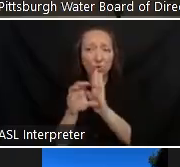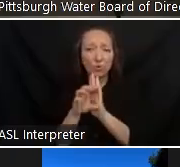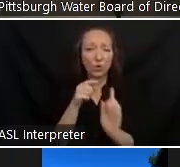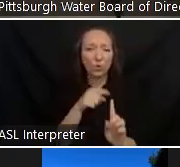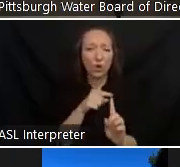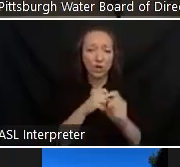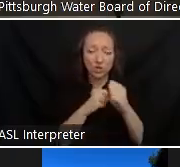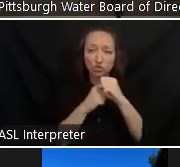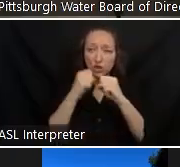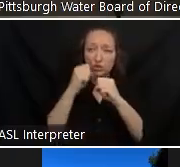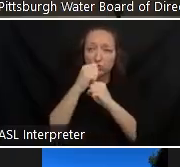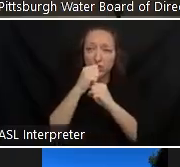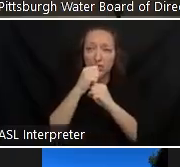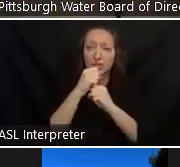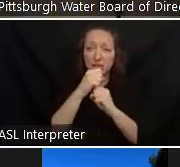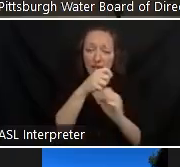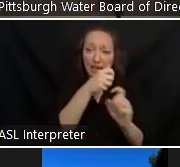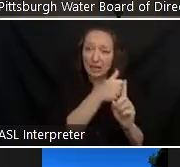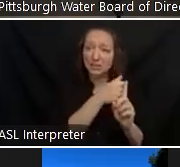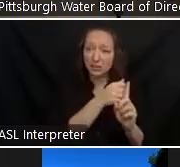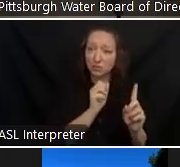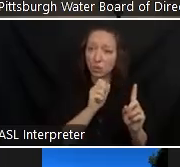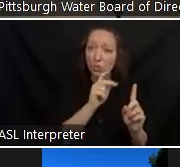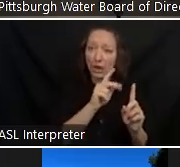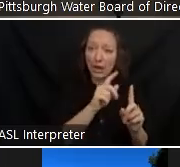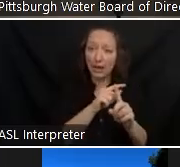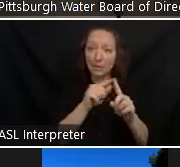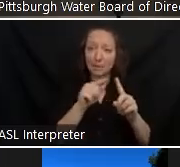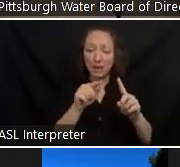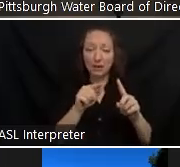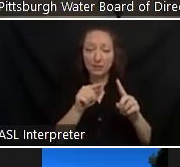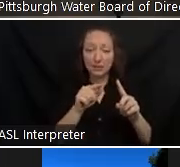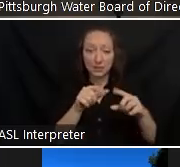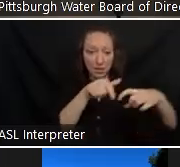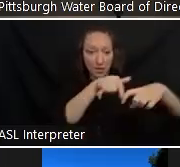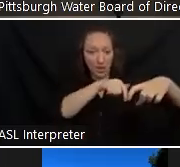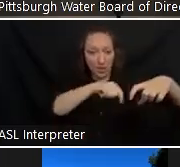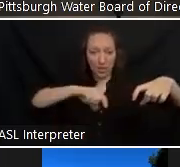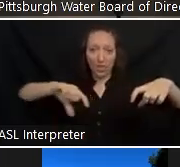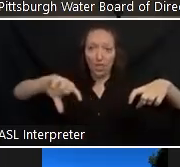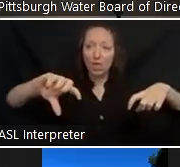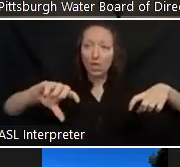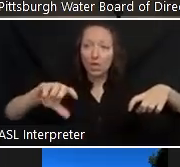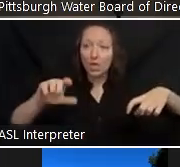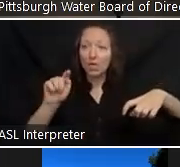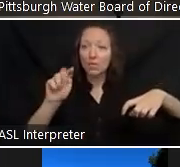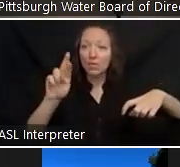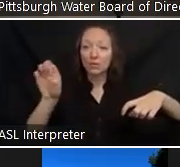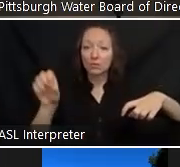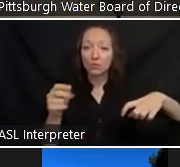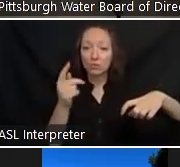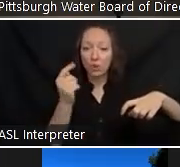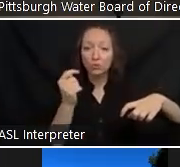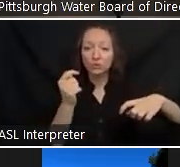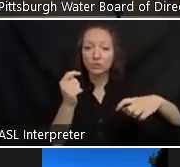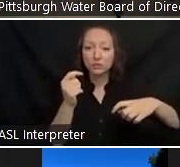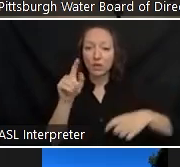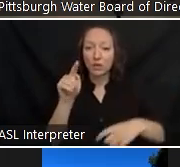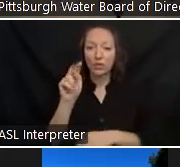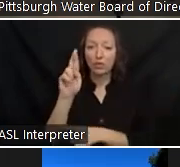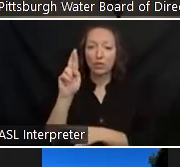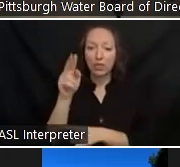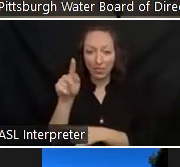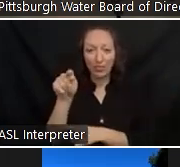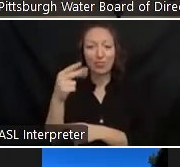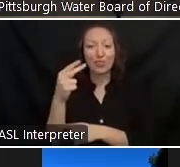structurally it was okay, but the throat, it was an open throat type and the throat had been severely restricted. I didn't show a before